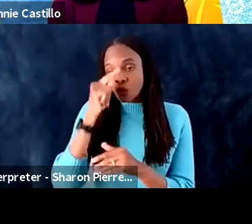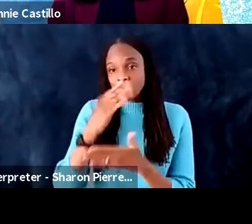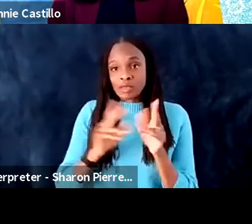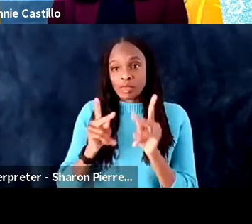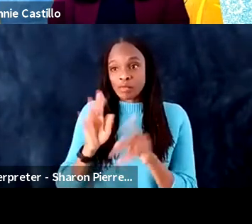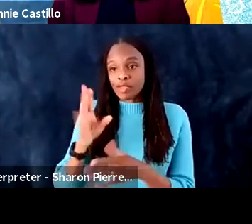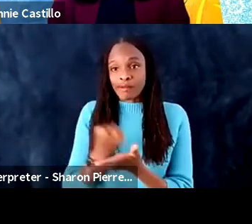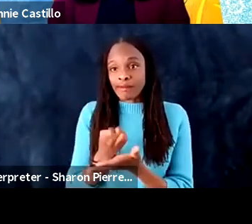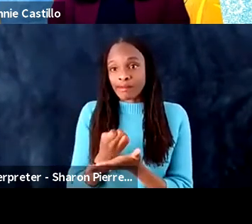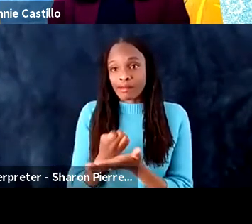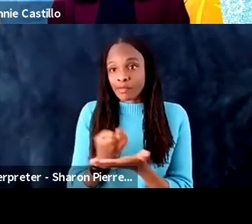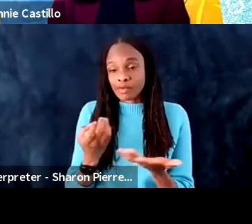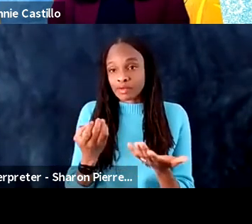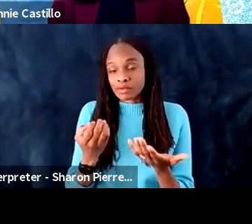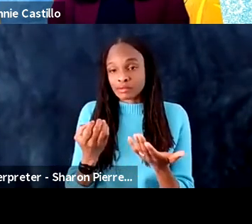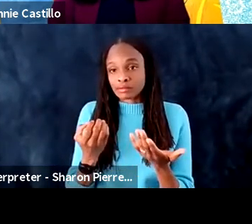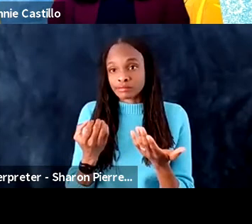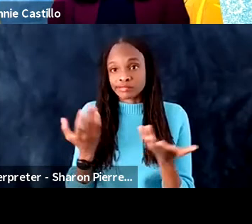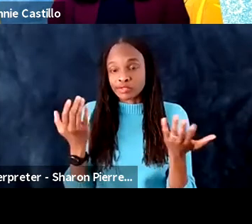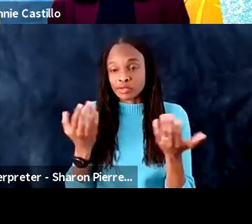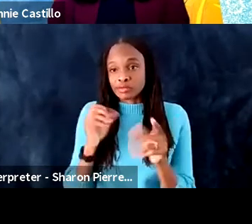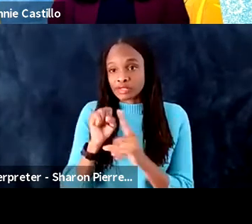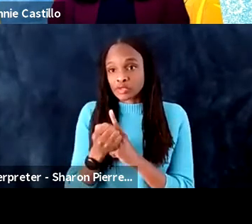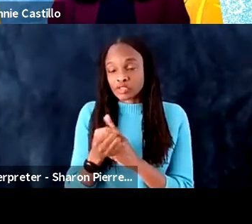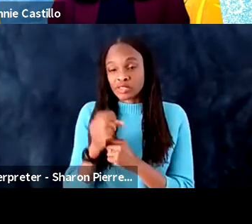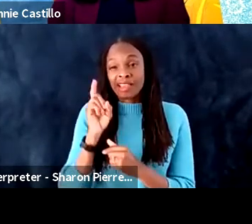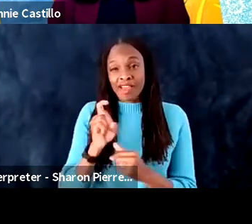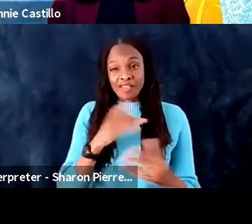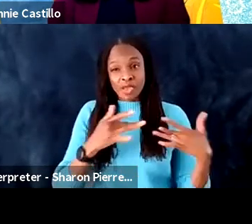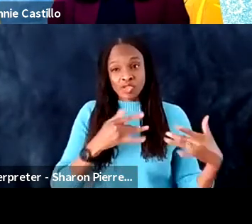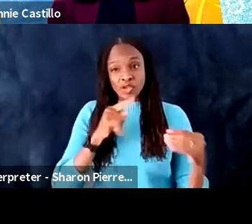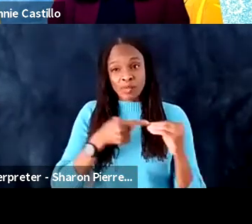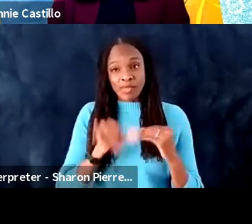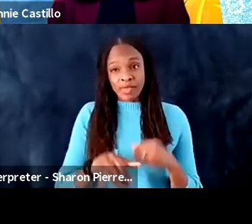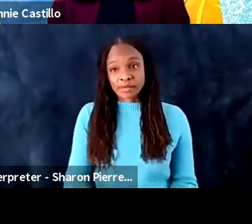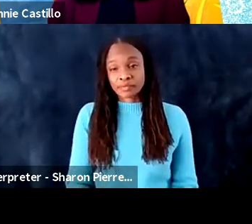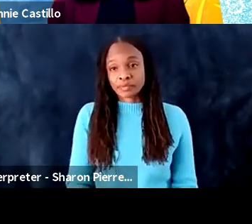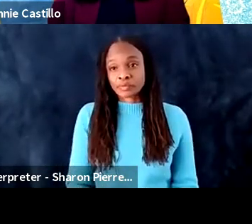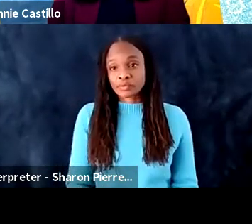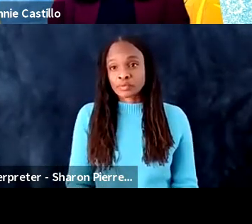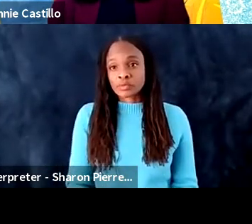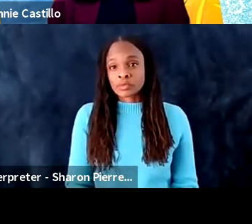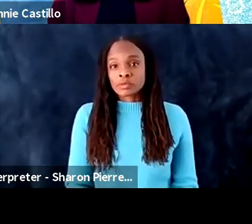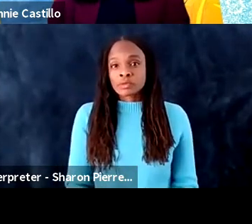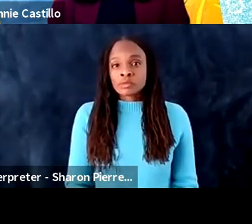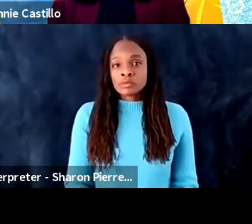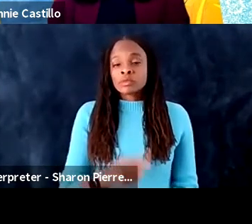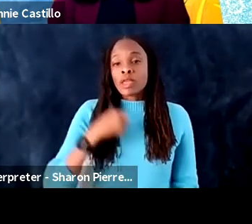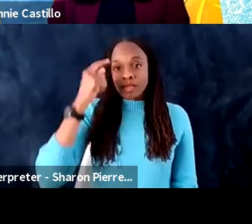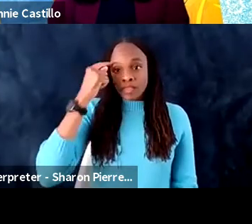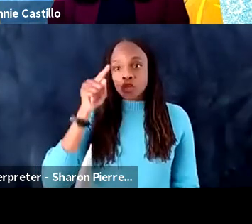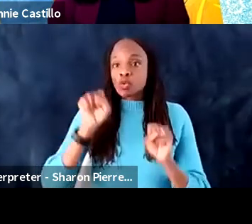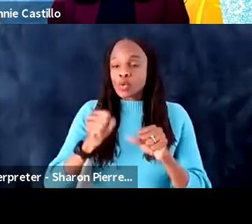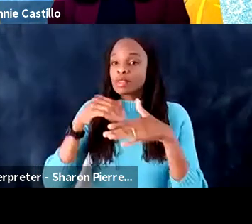economic realm. And we have to be concerned about that. And so I think that you can walk into